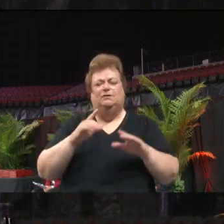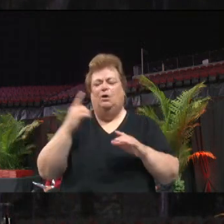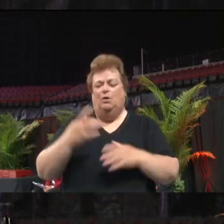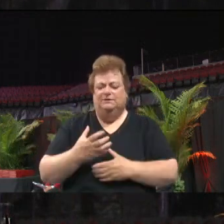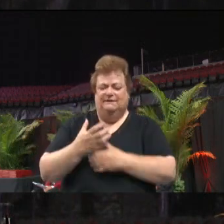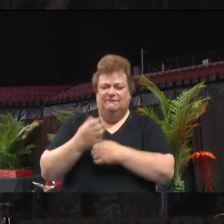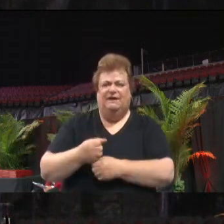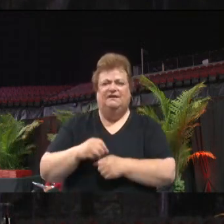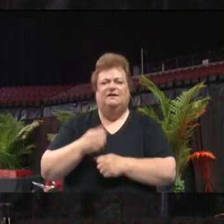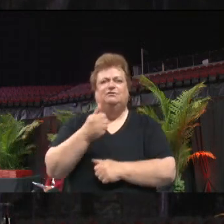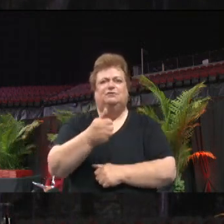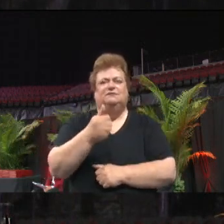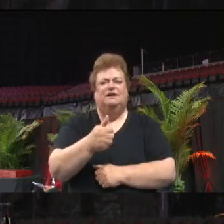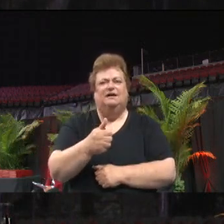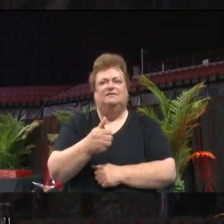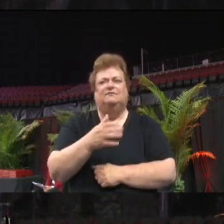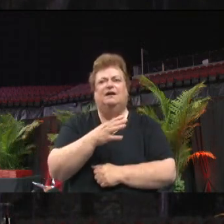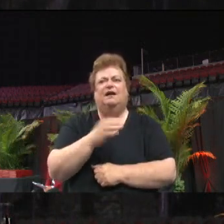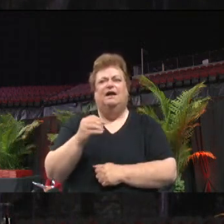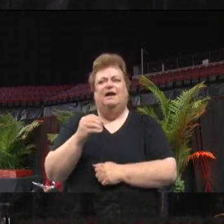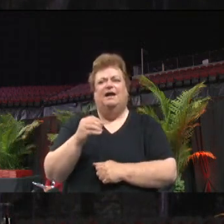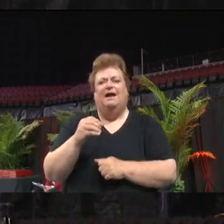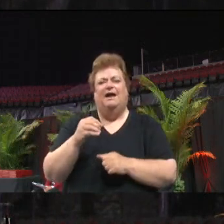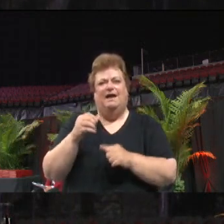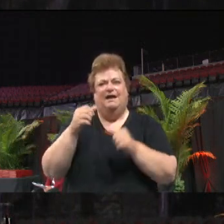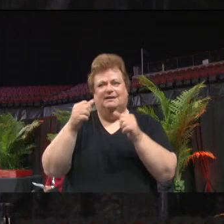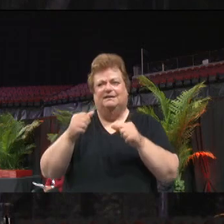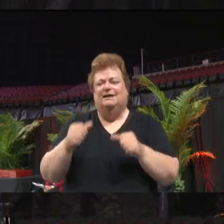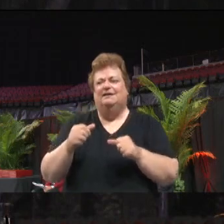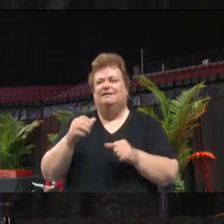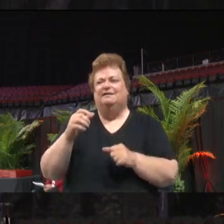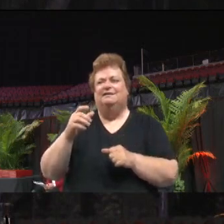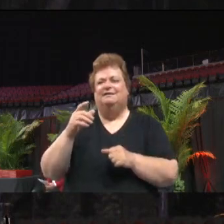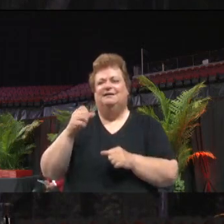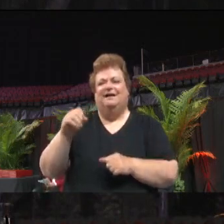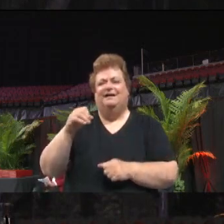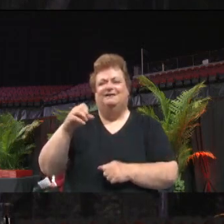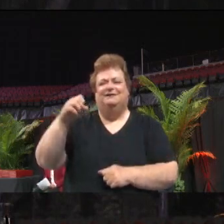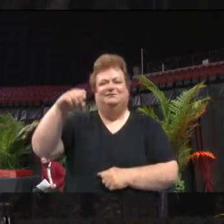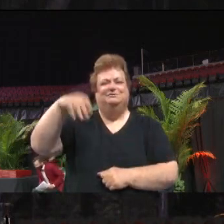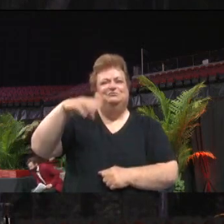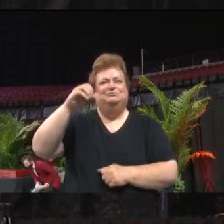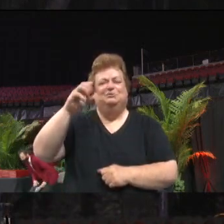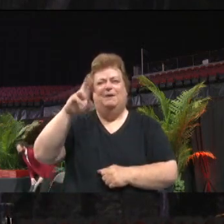yourself. Forever posted on J-Block, God bless, and big gumdrop out.